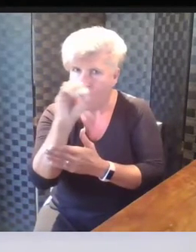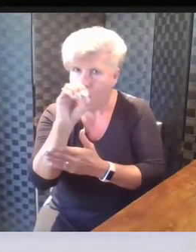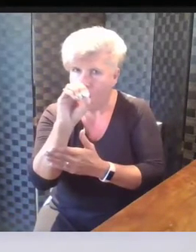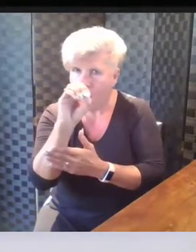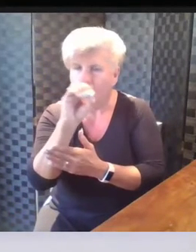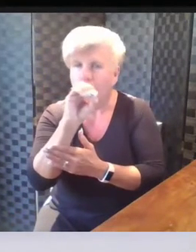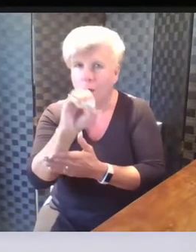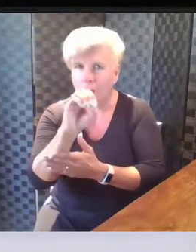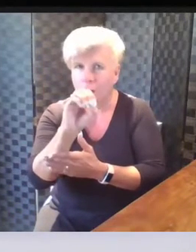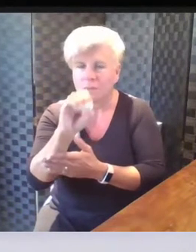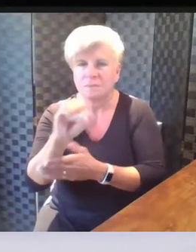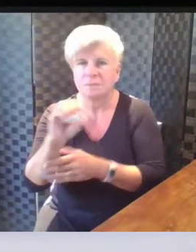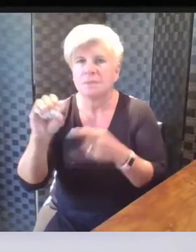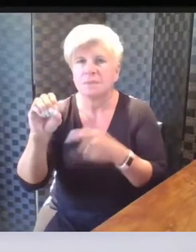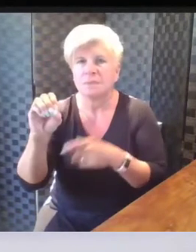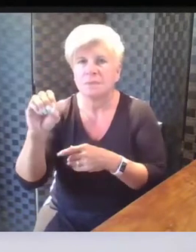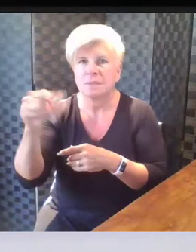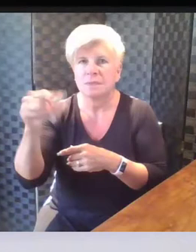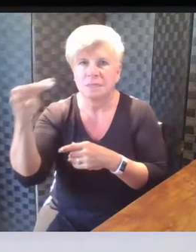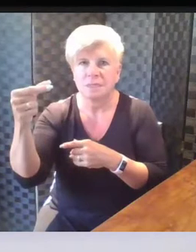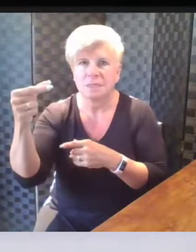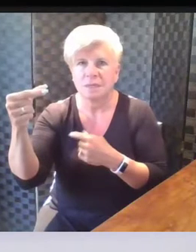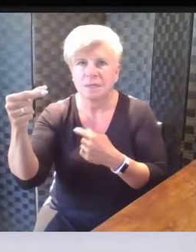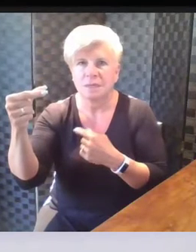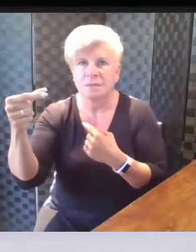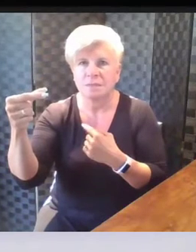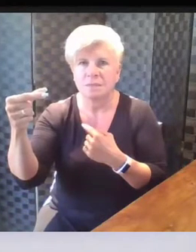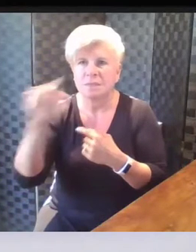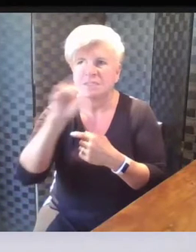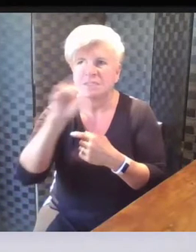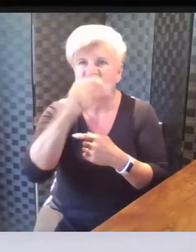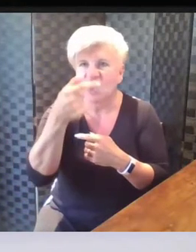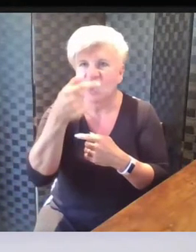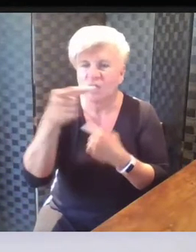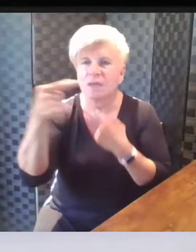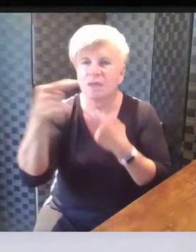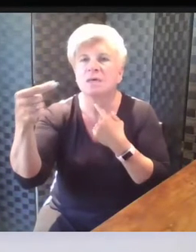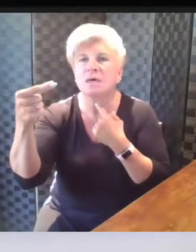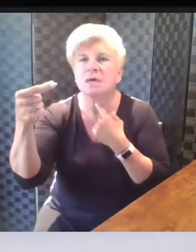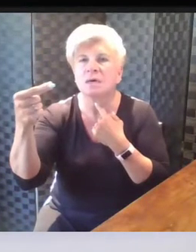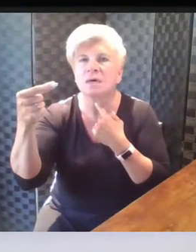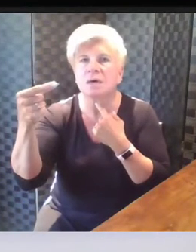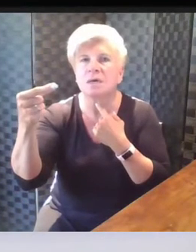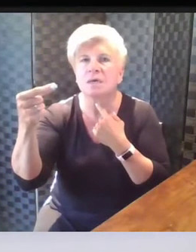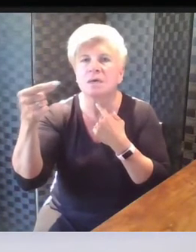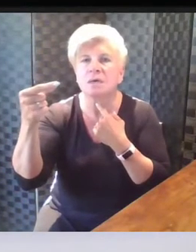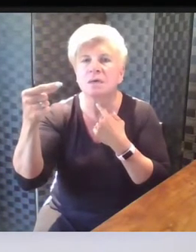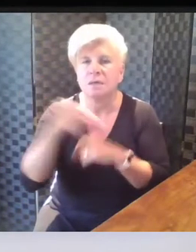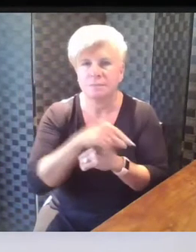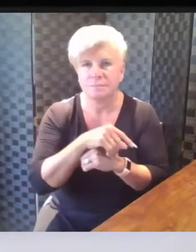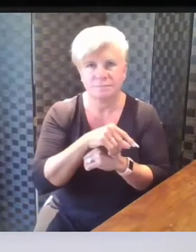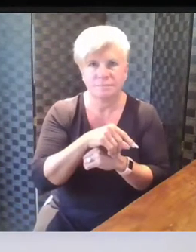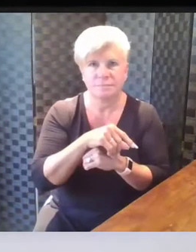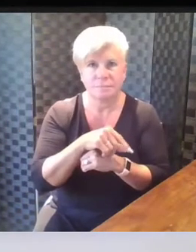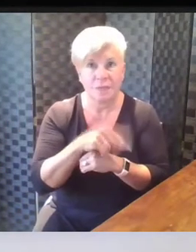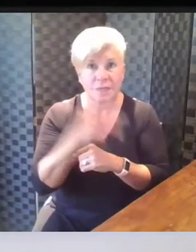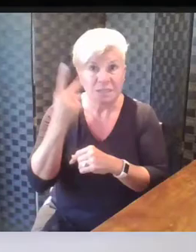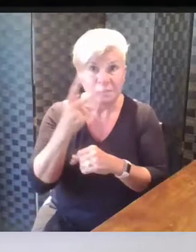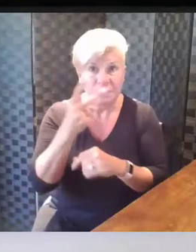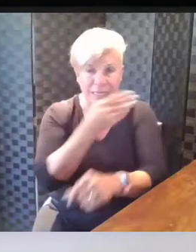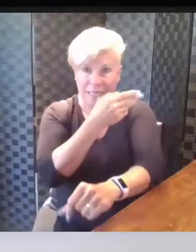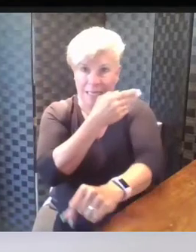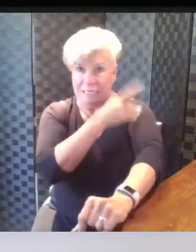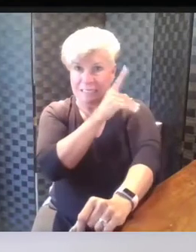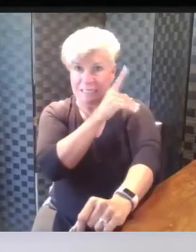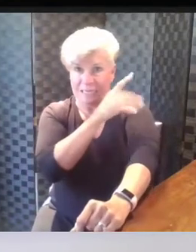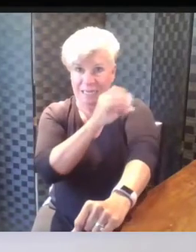is that? O. And the final sound in dog is G. It goes g, g. And did you see me go down my arm?